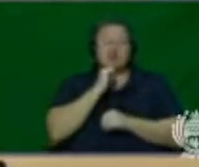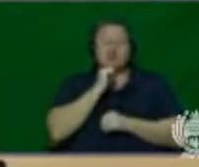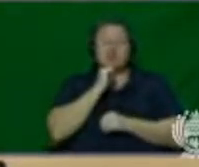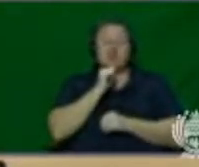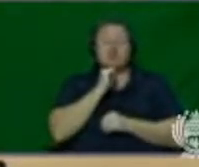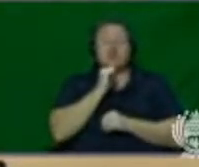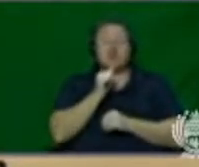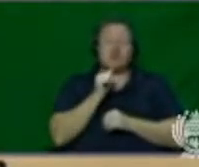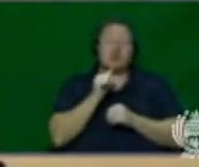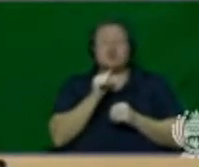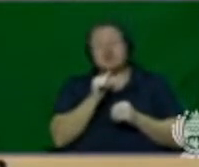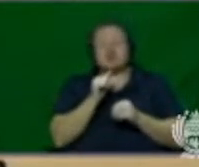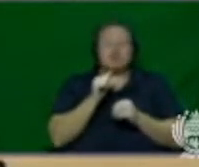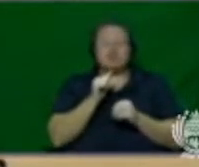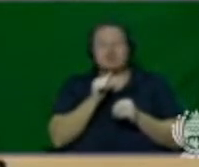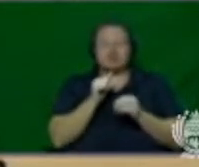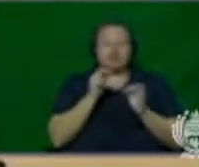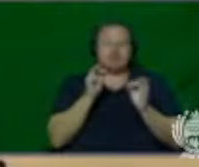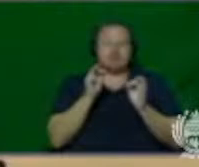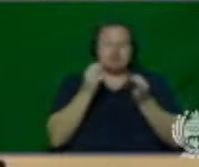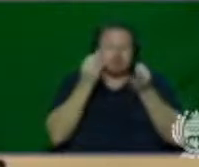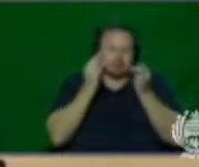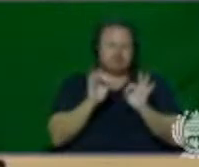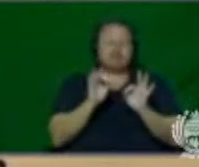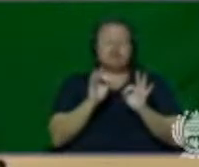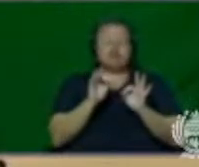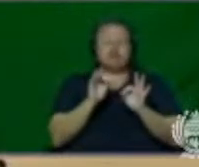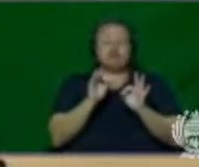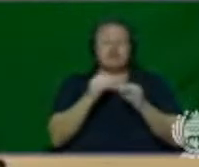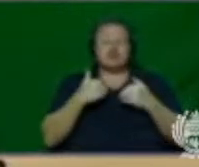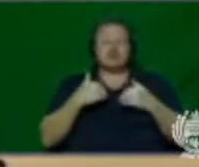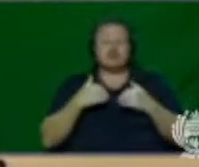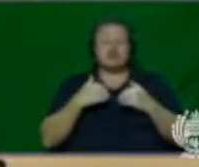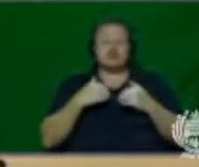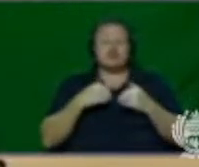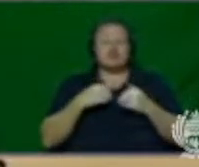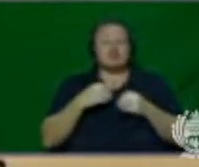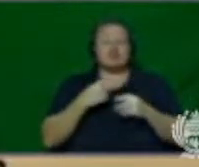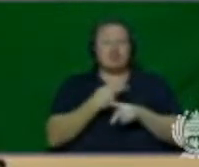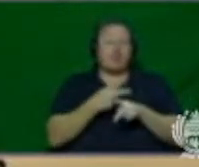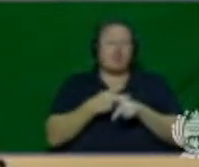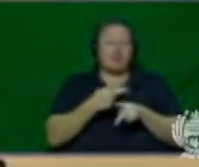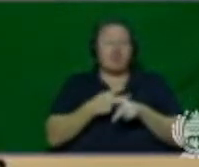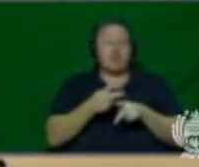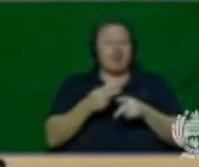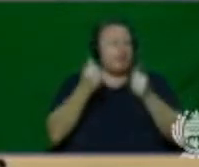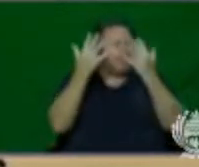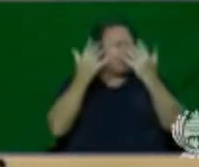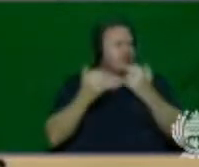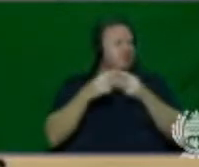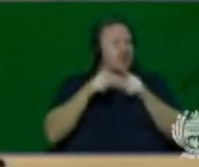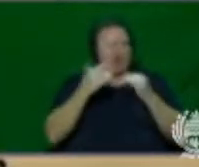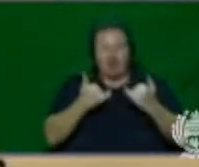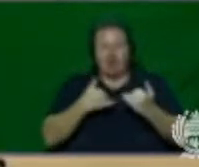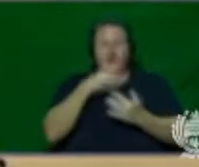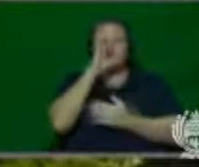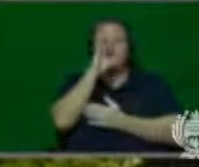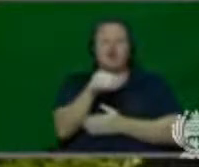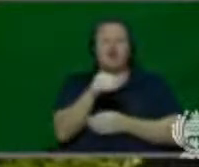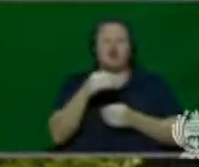a budget which will now be presented, but we are now asking the Minister of Finance.